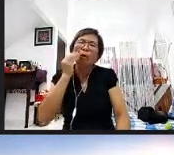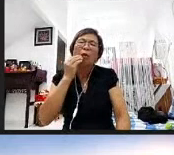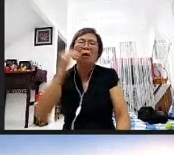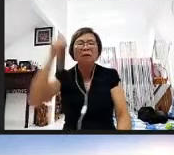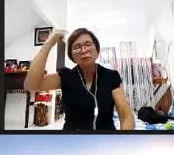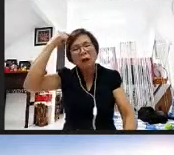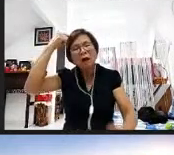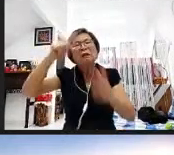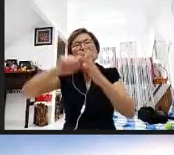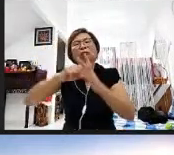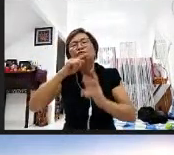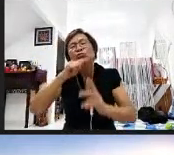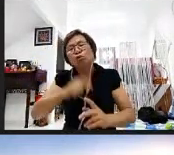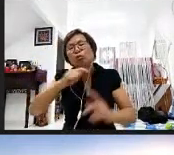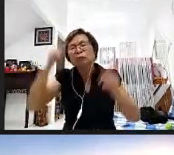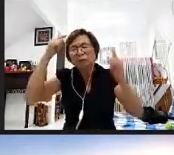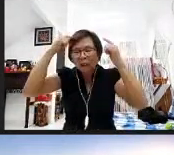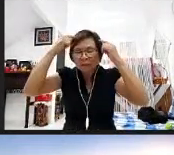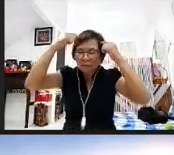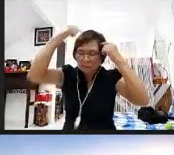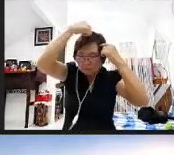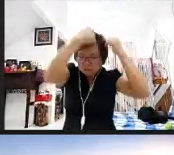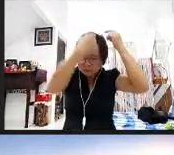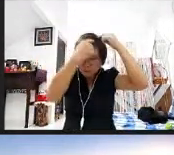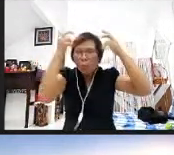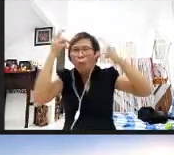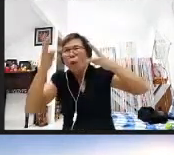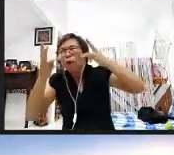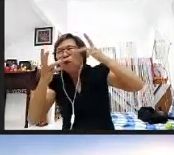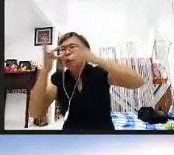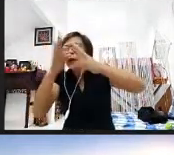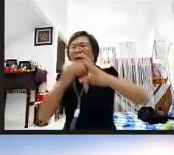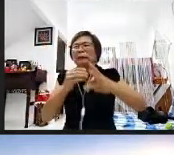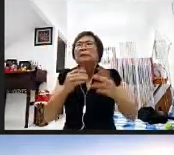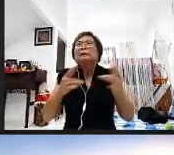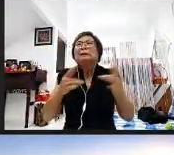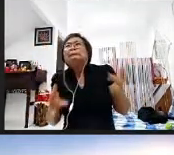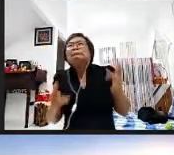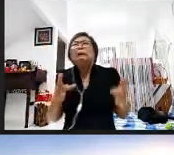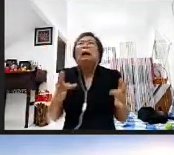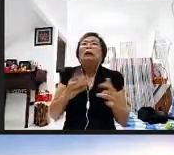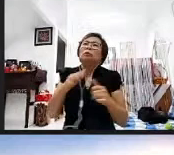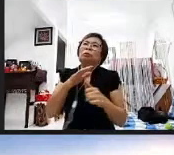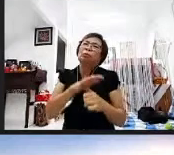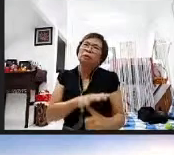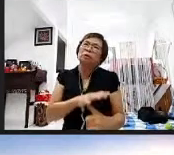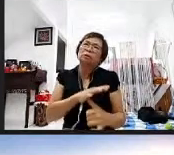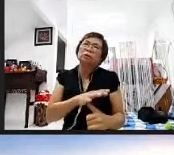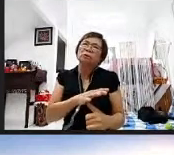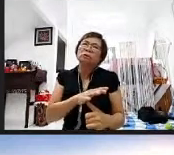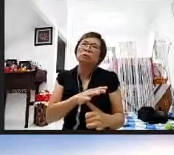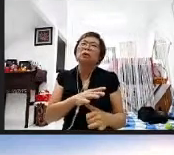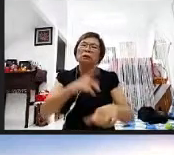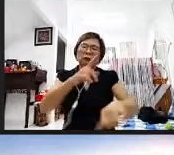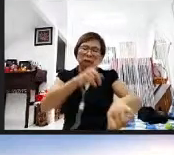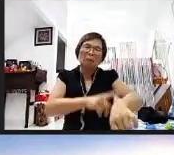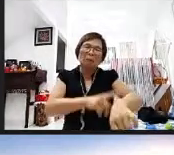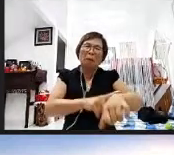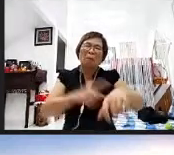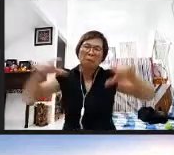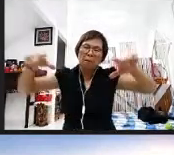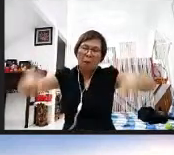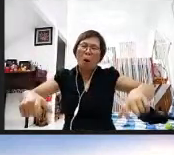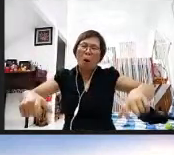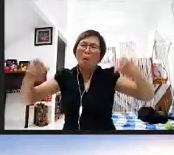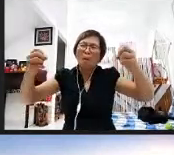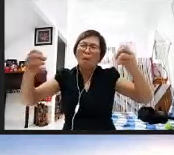were worries and anxieties and depressions. So during this time, we do see quite a number of people who were